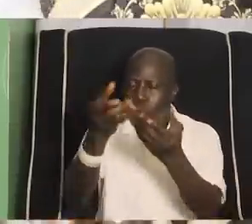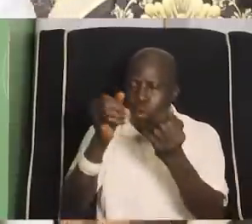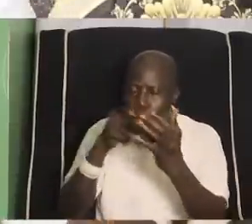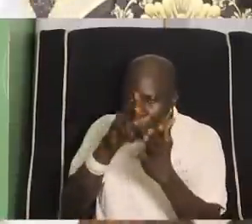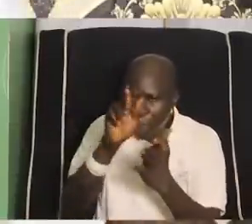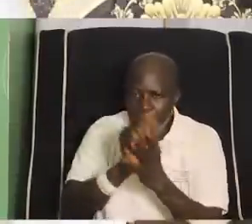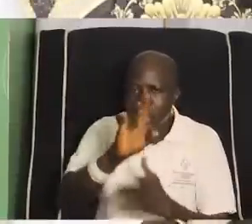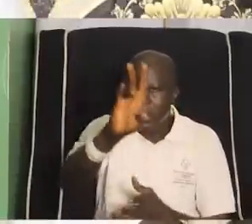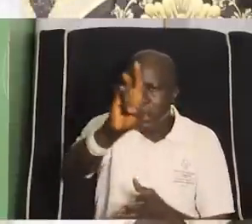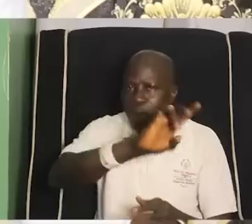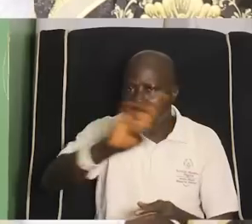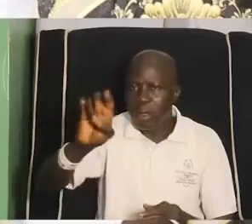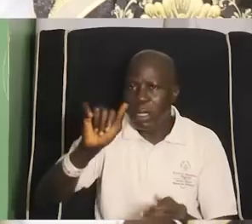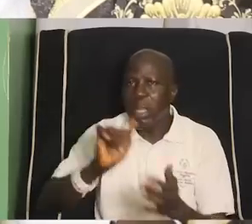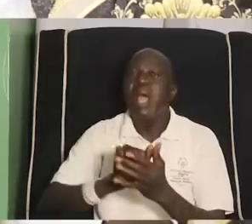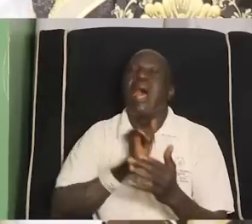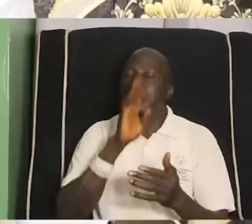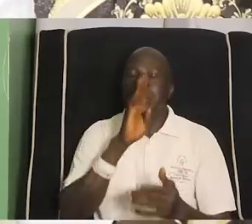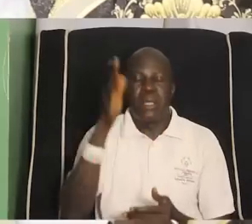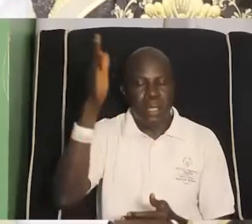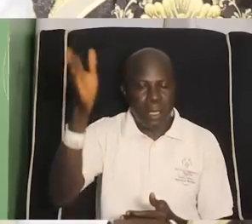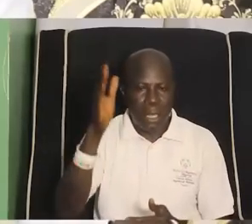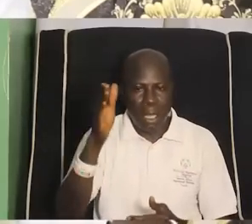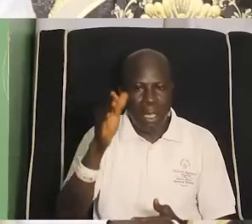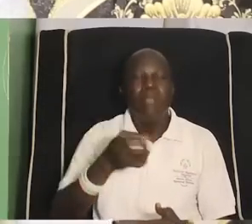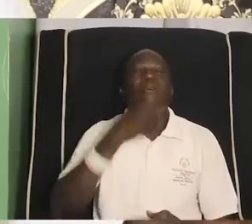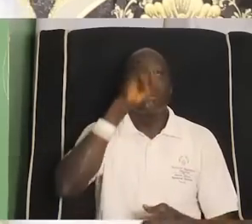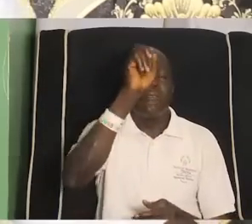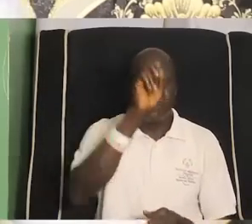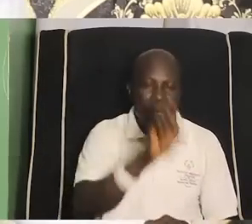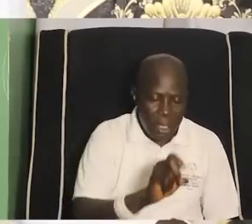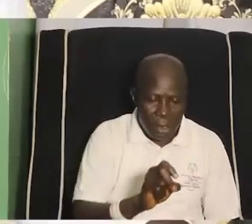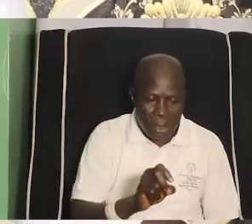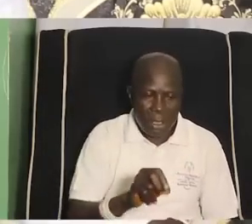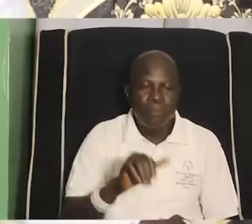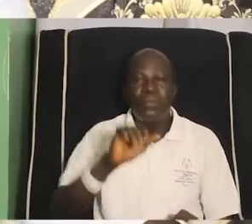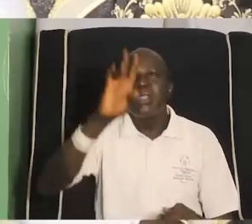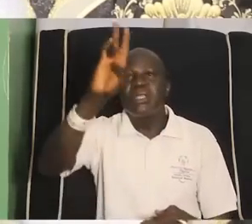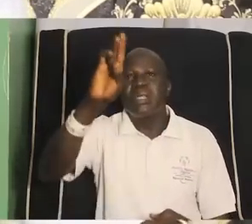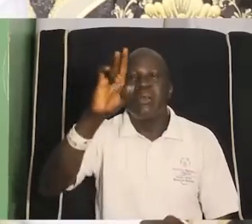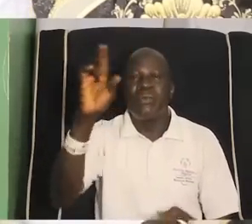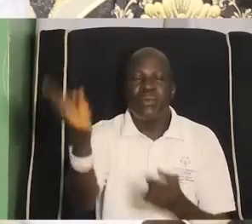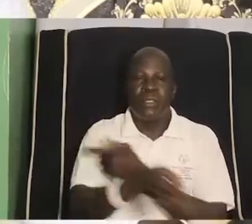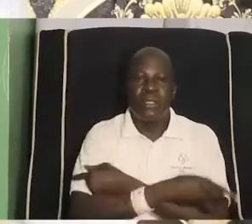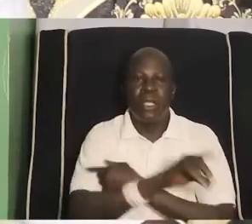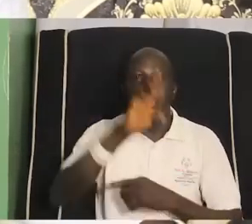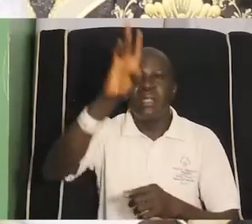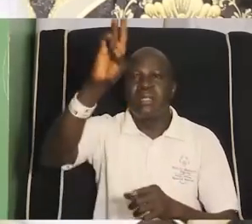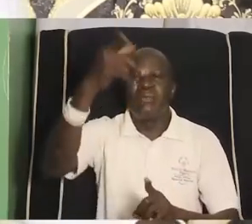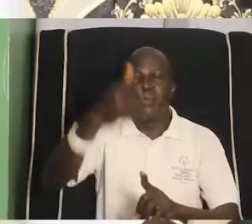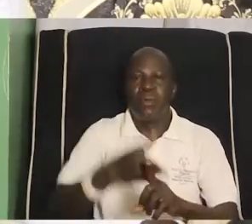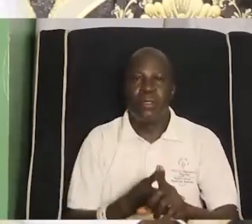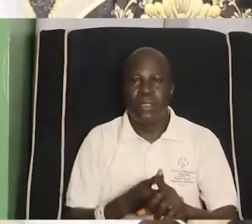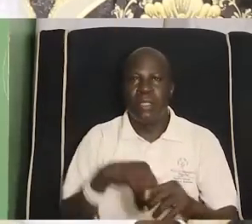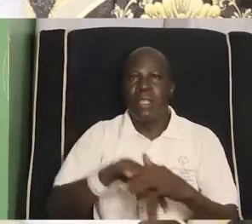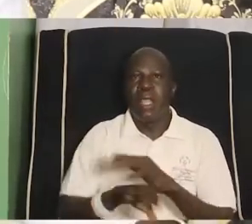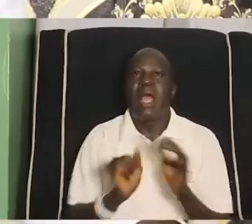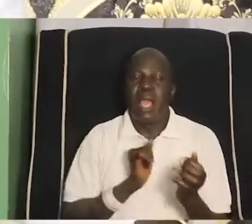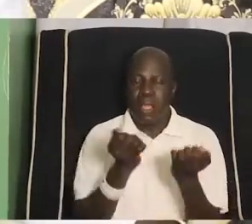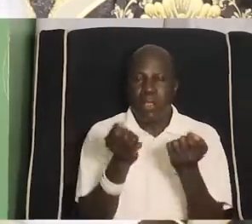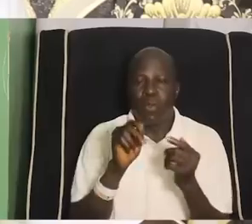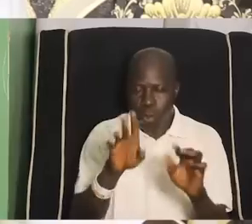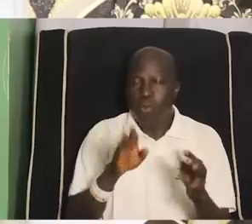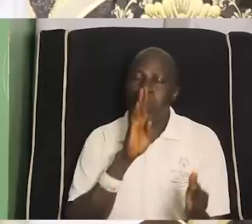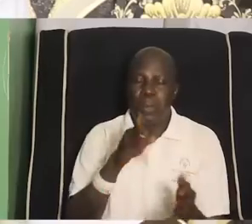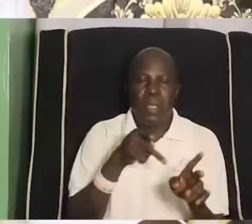want to pay that 700 mo ba be I'm there covenant is covenant ojo keje 7 days osu keje emi na fe le pe